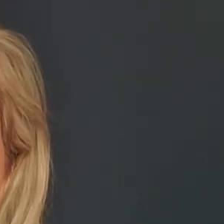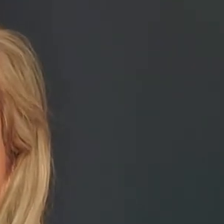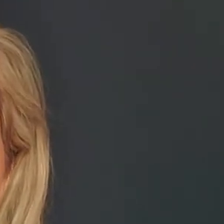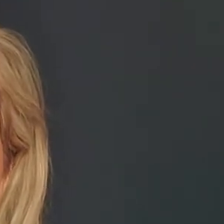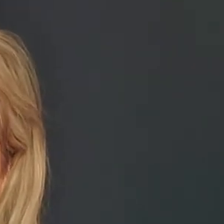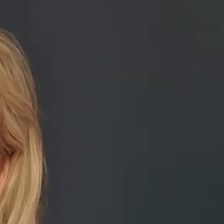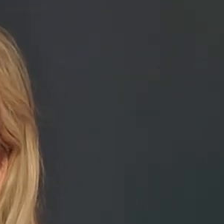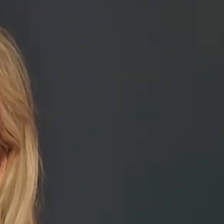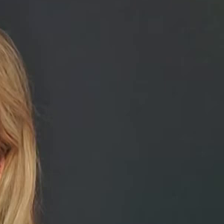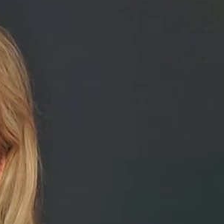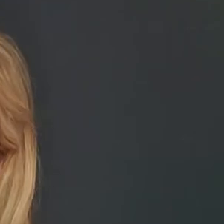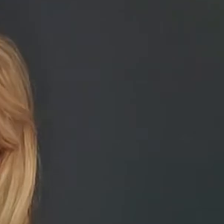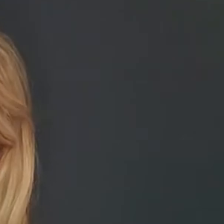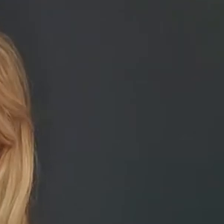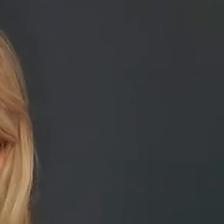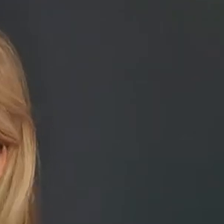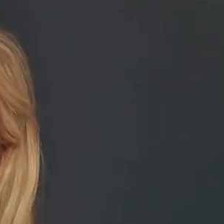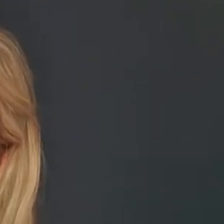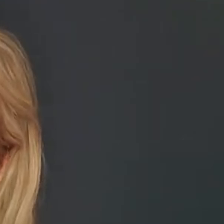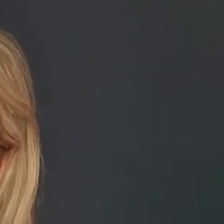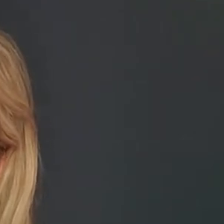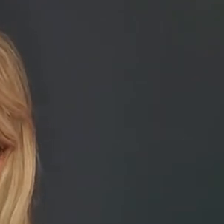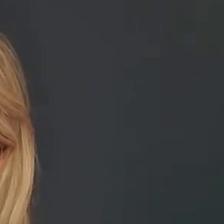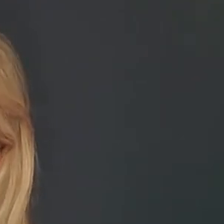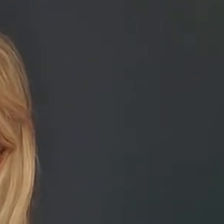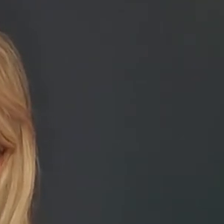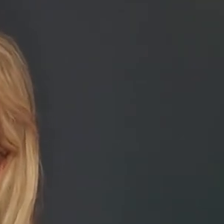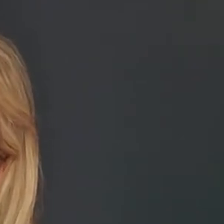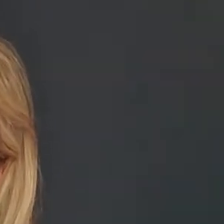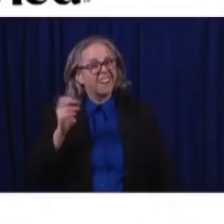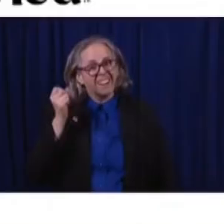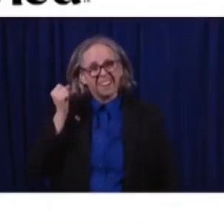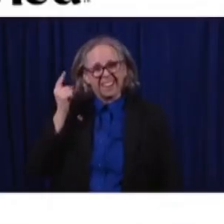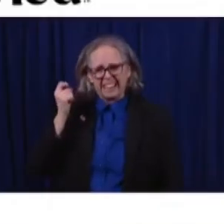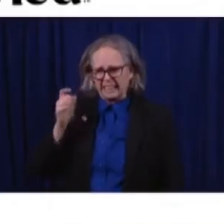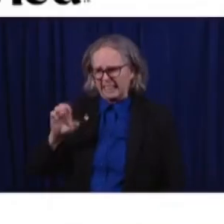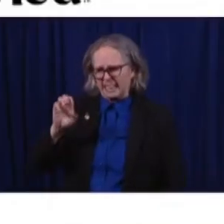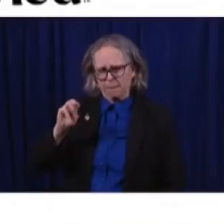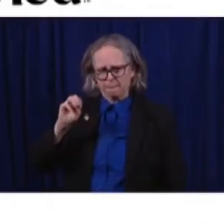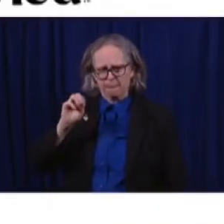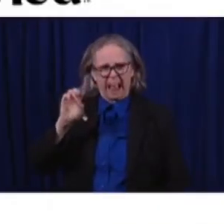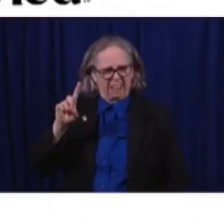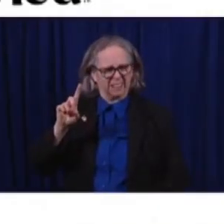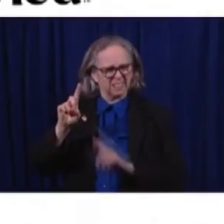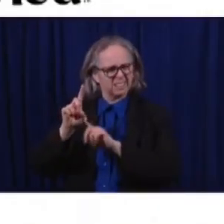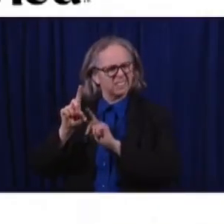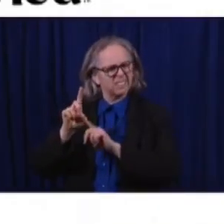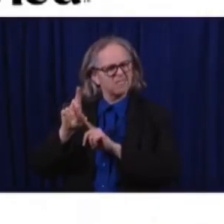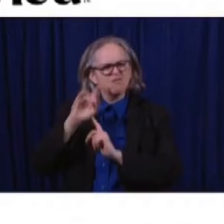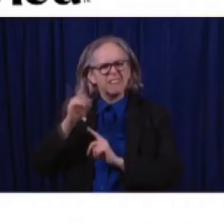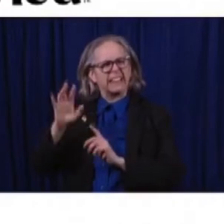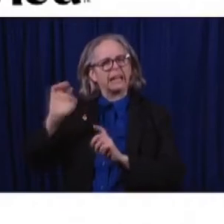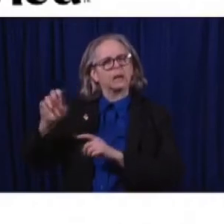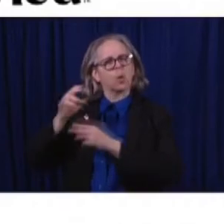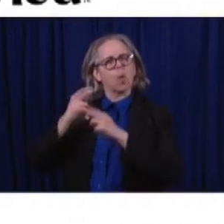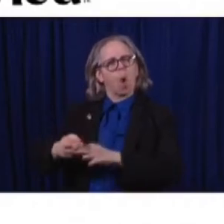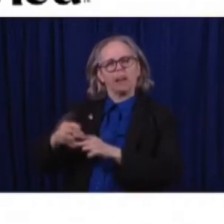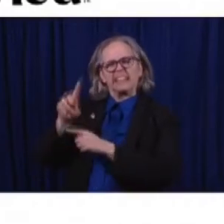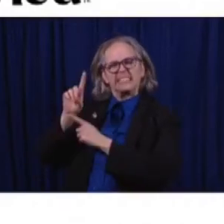-19 rapid tests that can be self-administered with results ready in 15 minutes. The platform we developed provides for